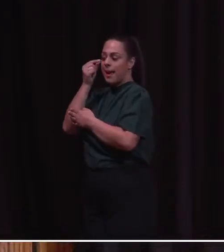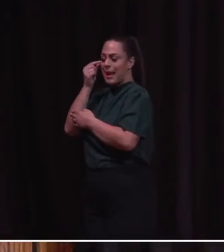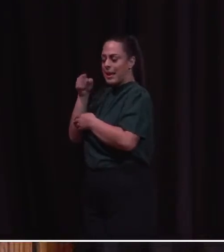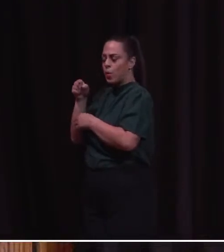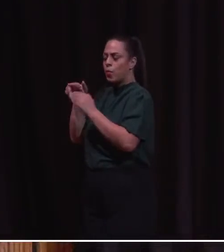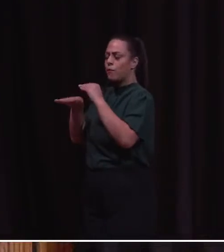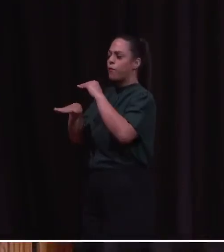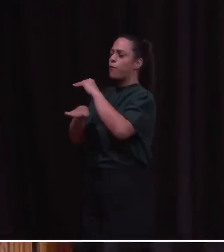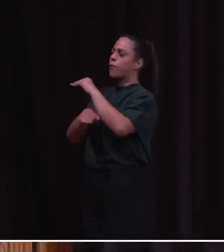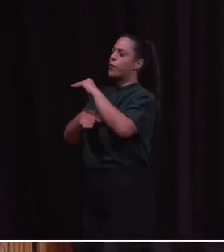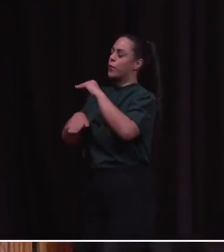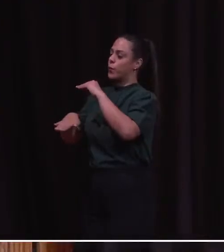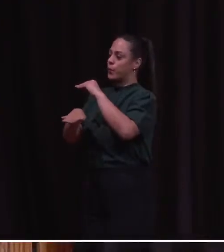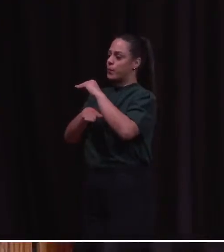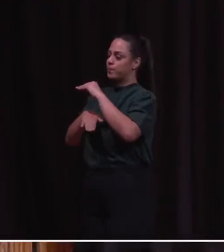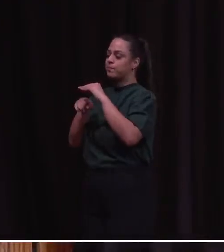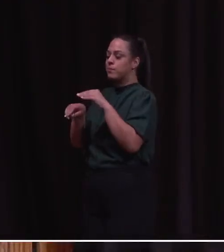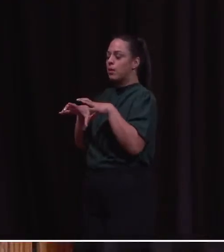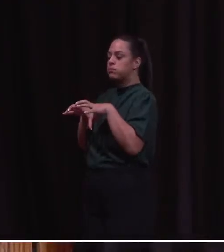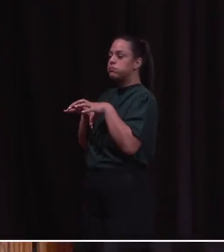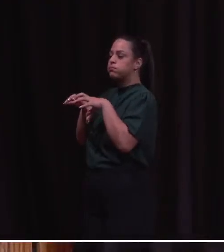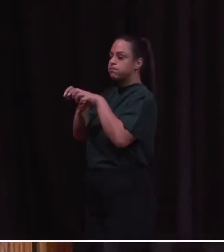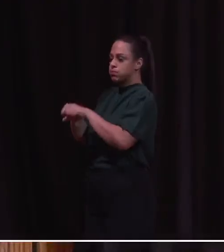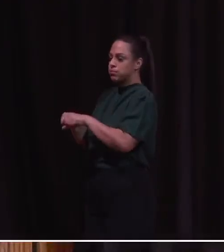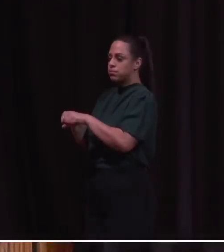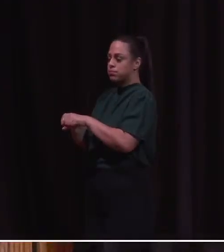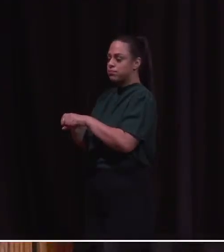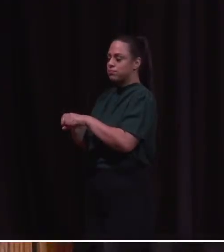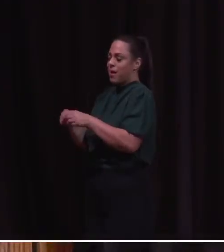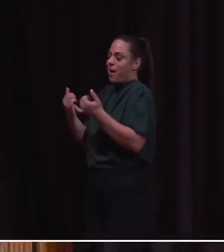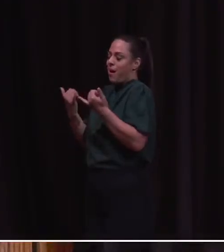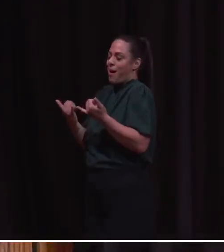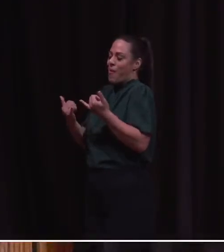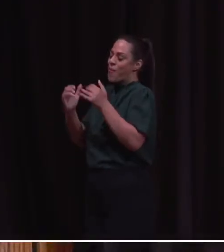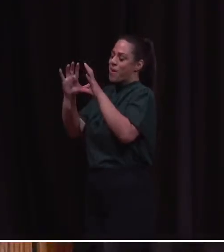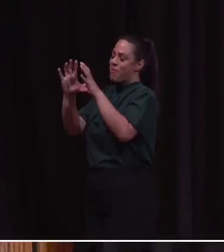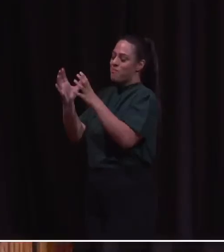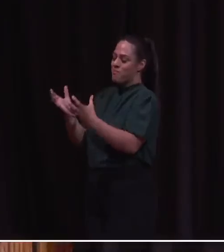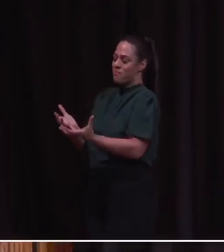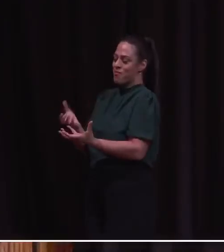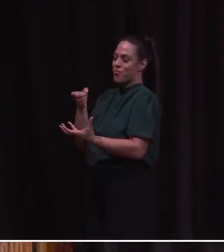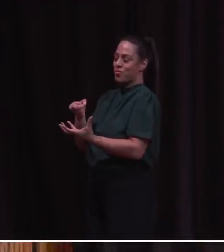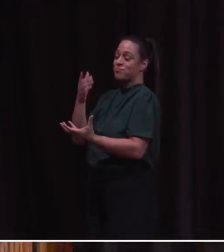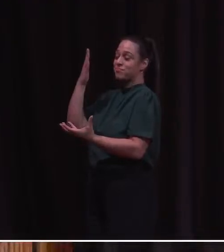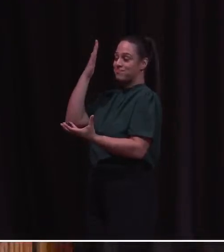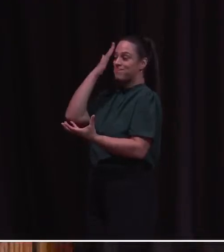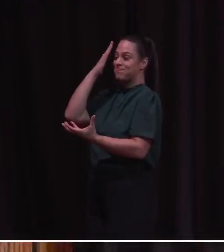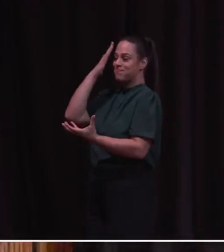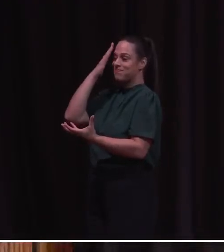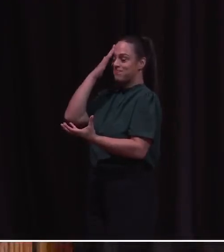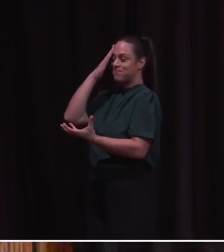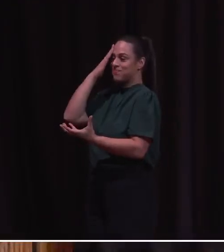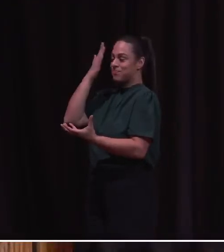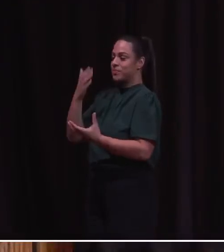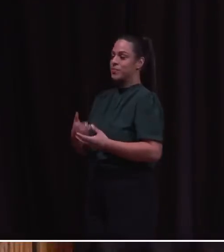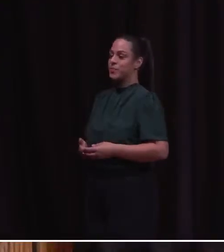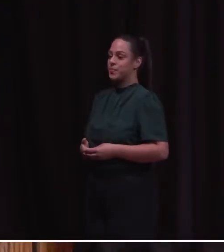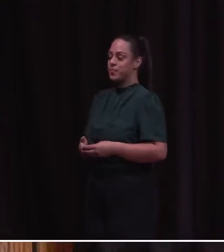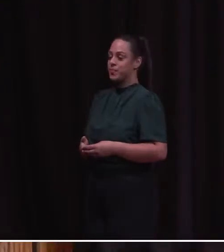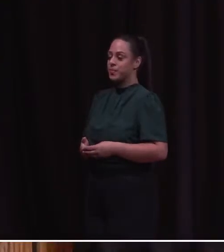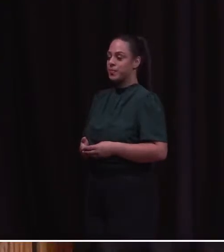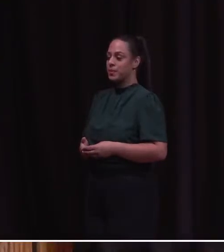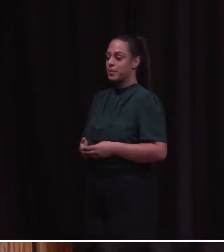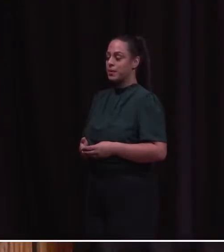permeates our contemporary world. For sociologist Ramon Gruffudd Grossvogel, elaborating on Fanon,